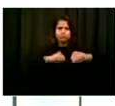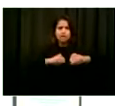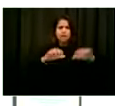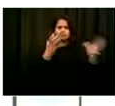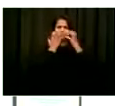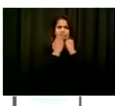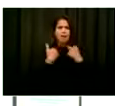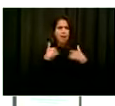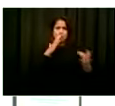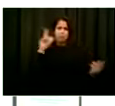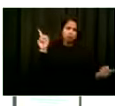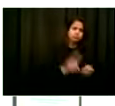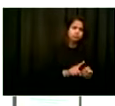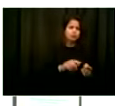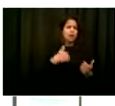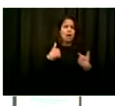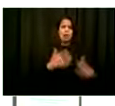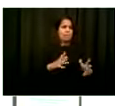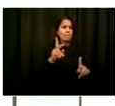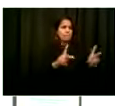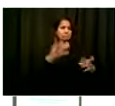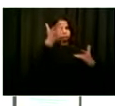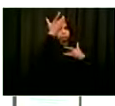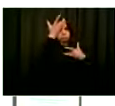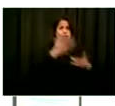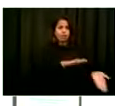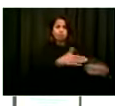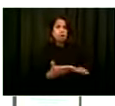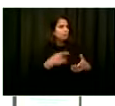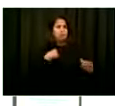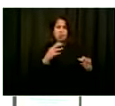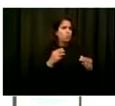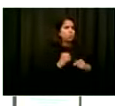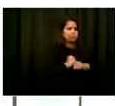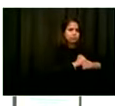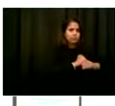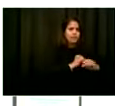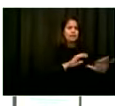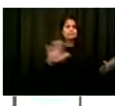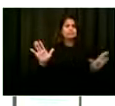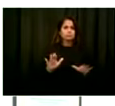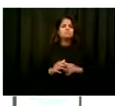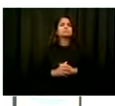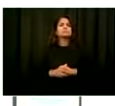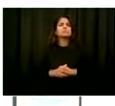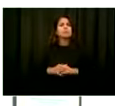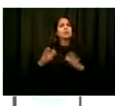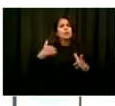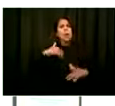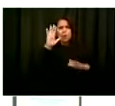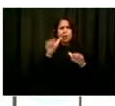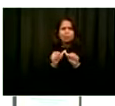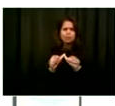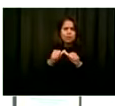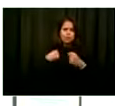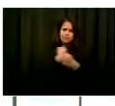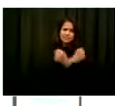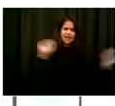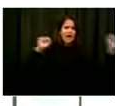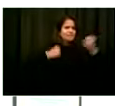to prevent as much of that suffering as possible to save as many lives as we can. One really